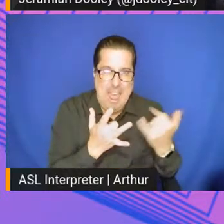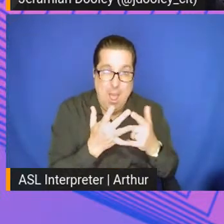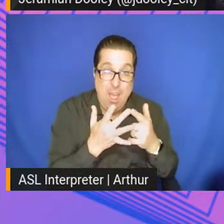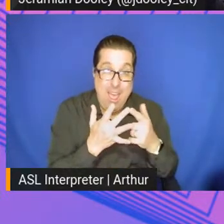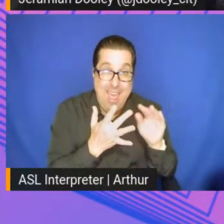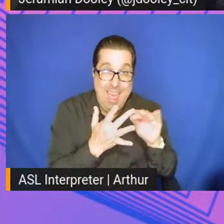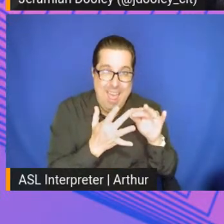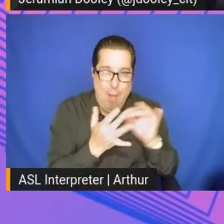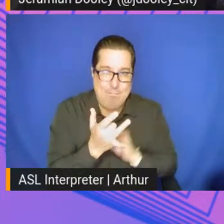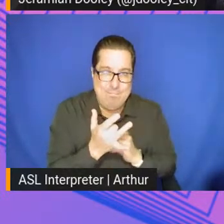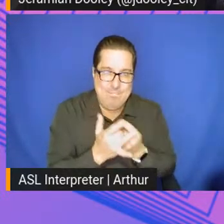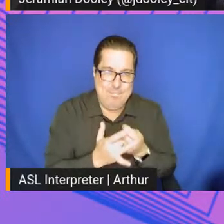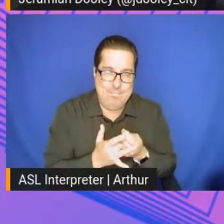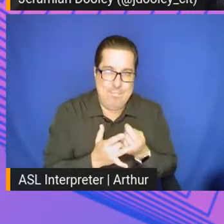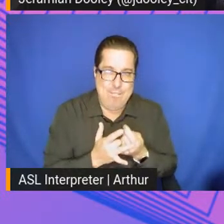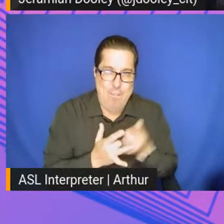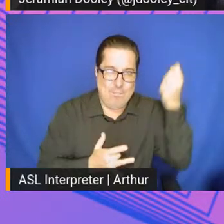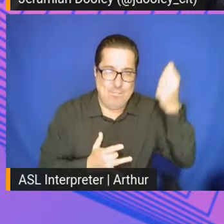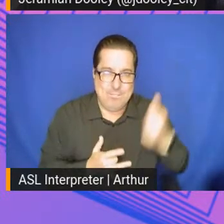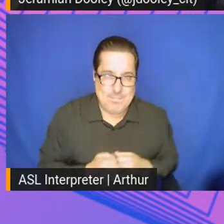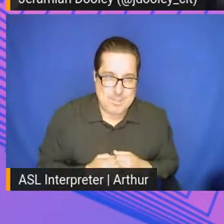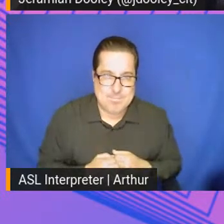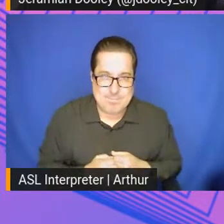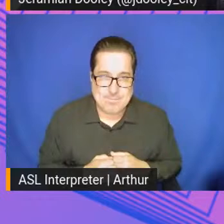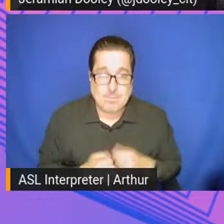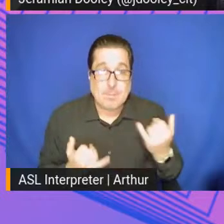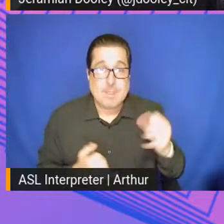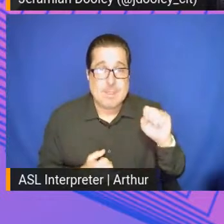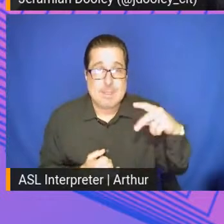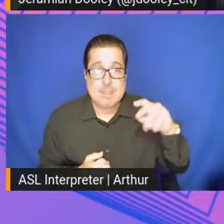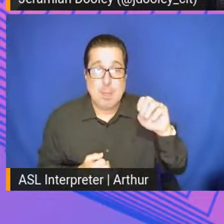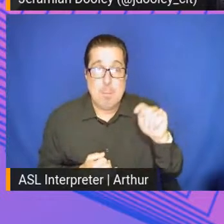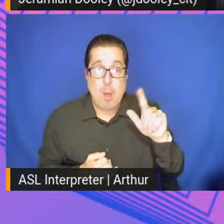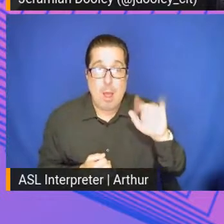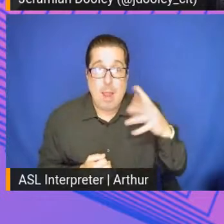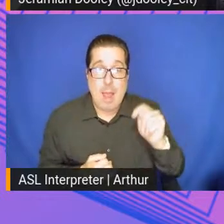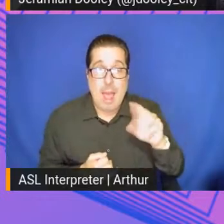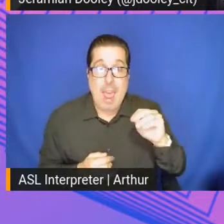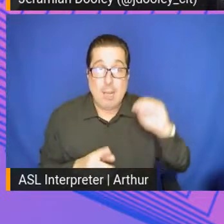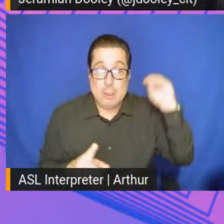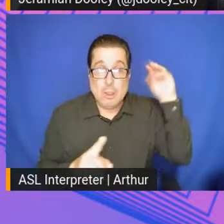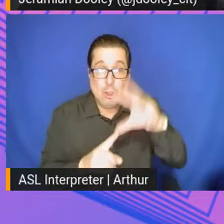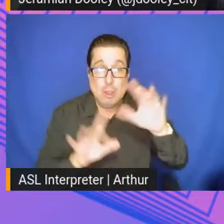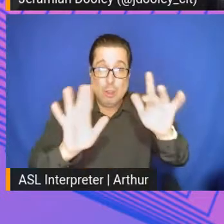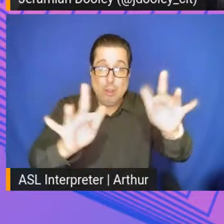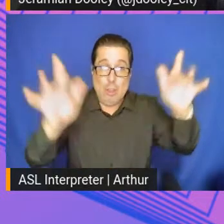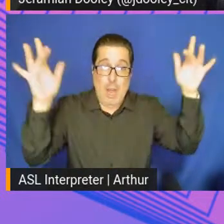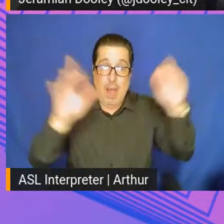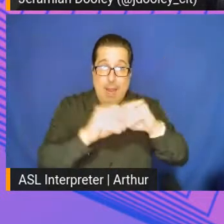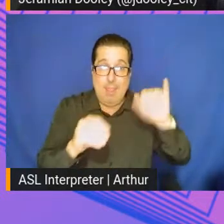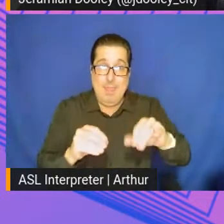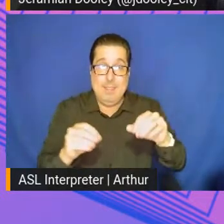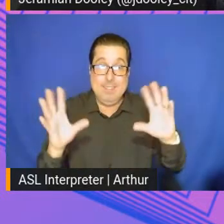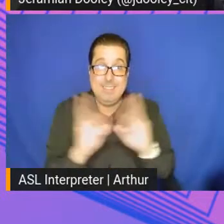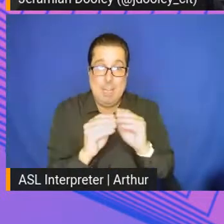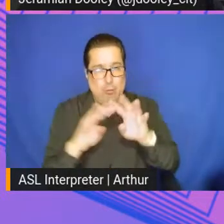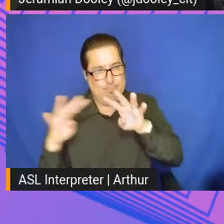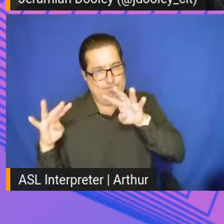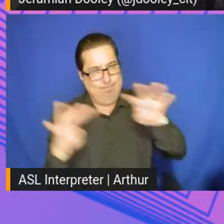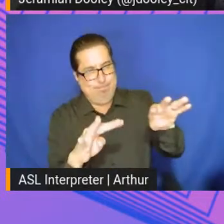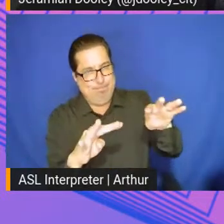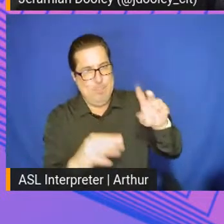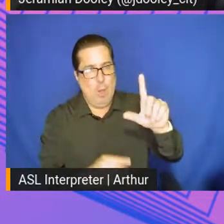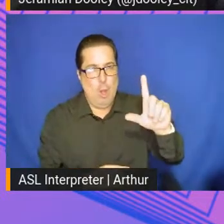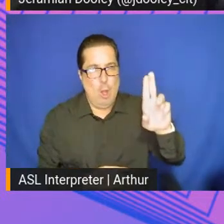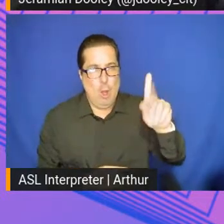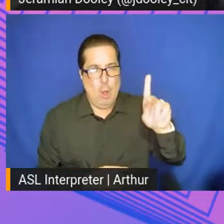that both the spotlight and all of the shine that we can put on this session is directly on Luke. He doesn't need